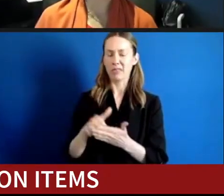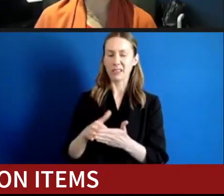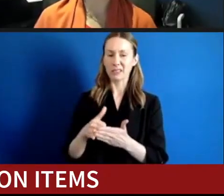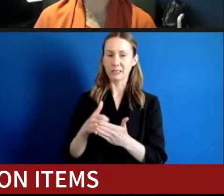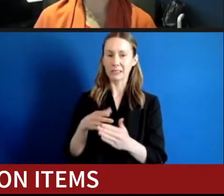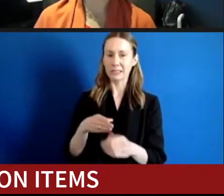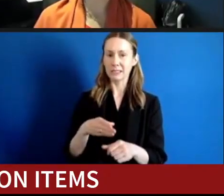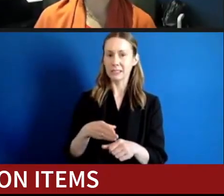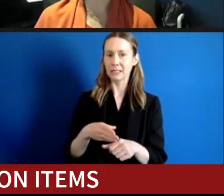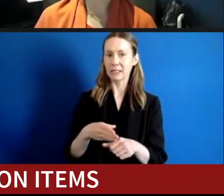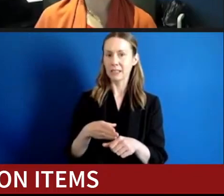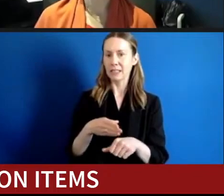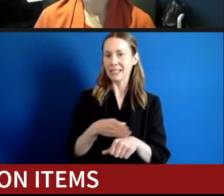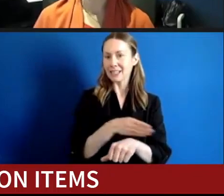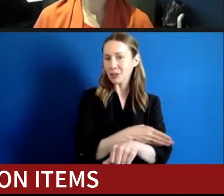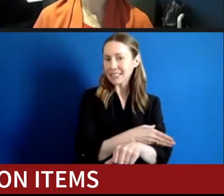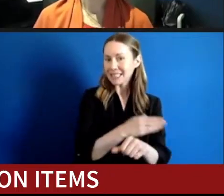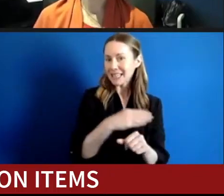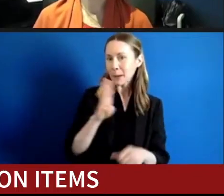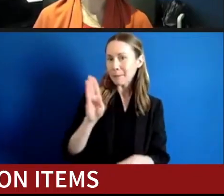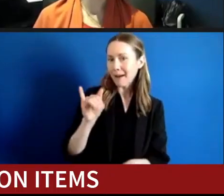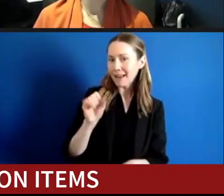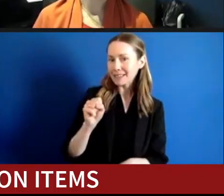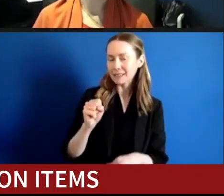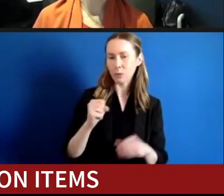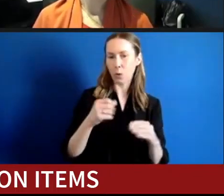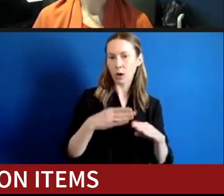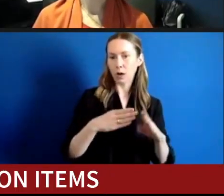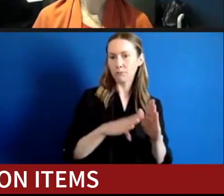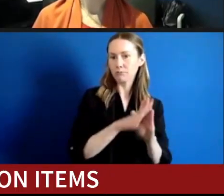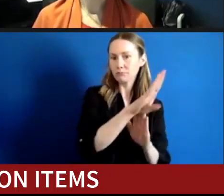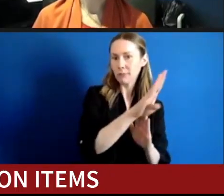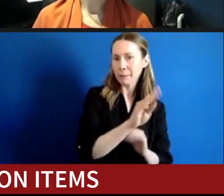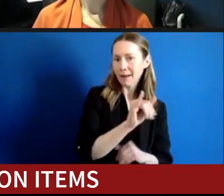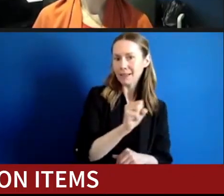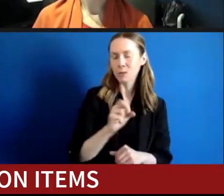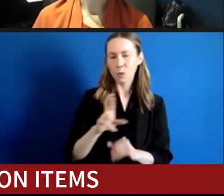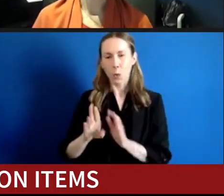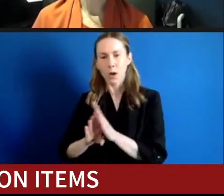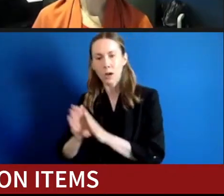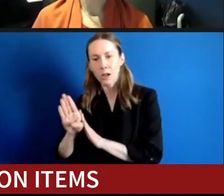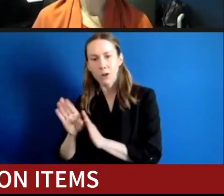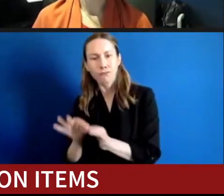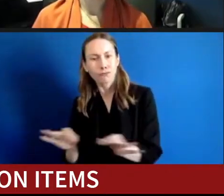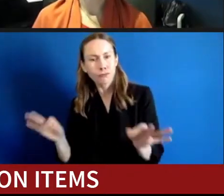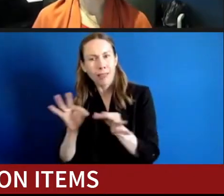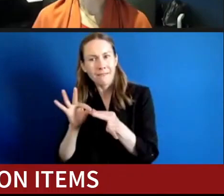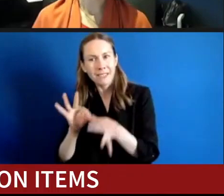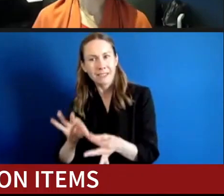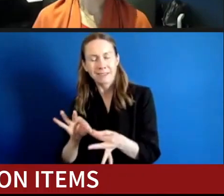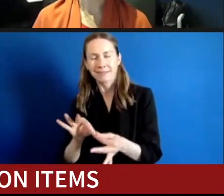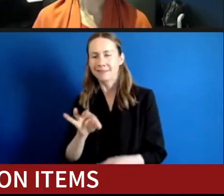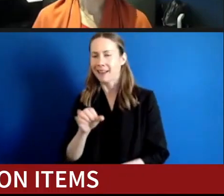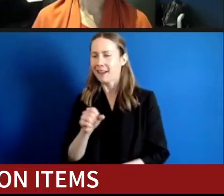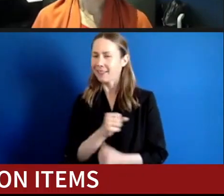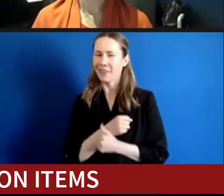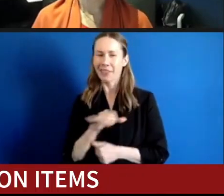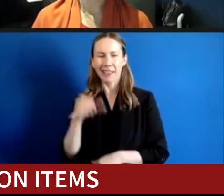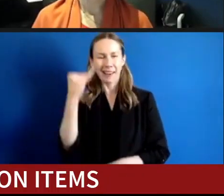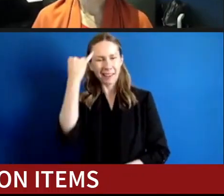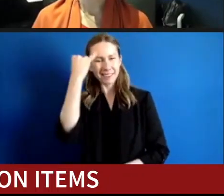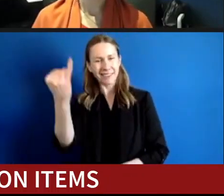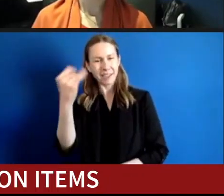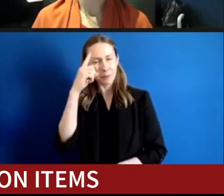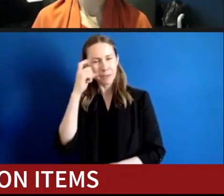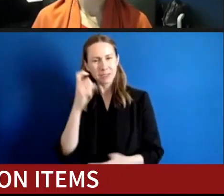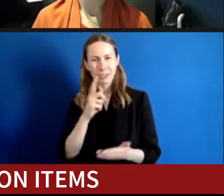it increasing relevance, right? And I love this idea of, you know, it calls back to nothing